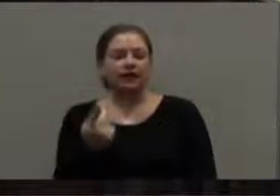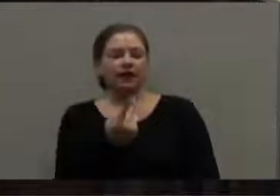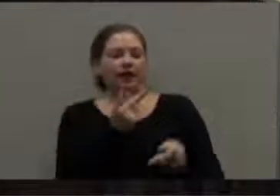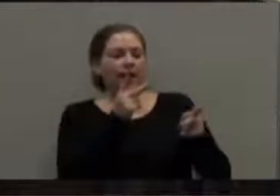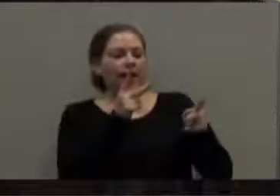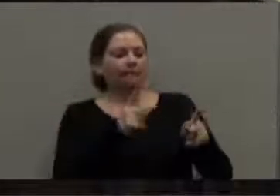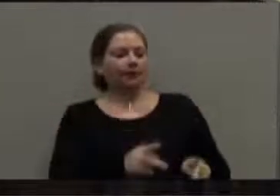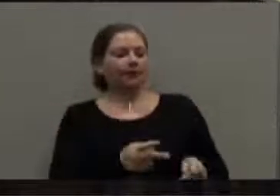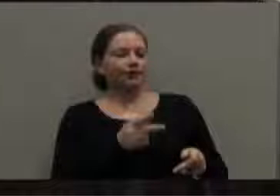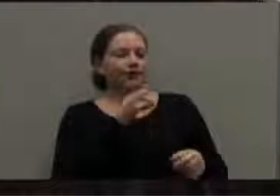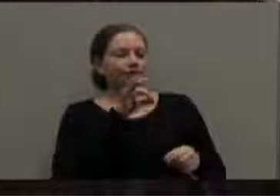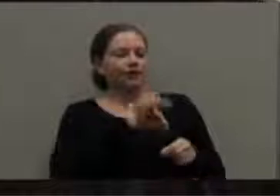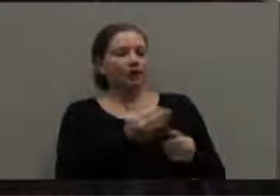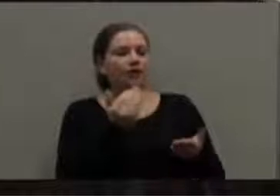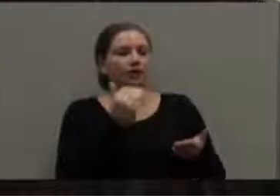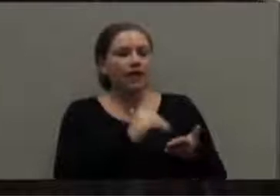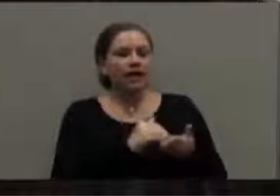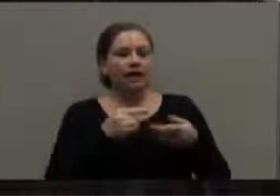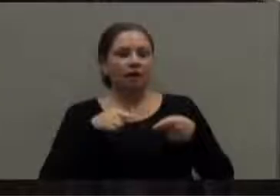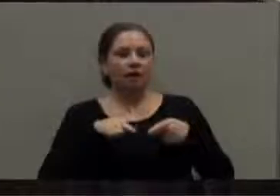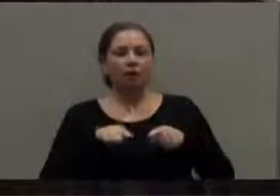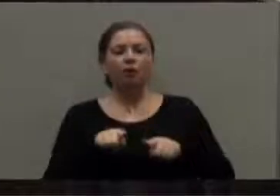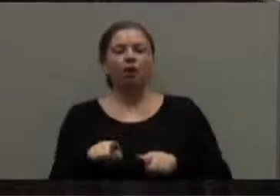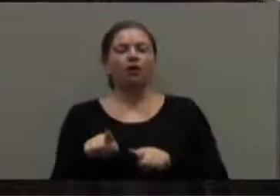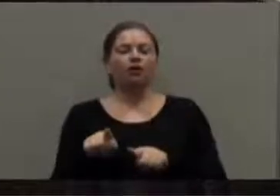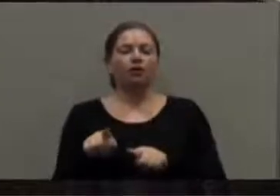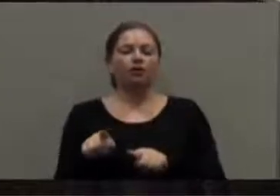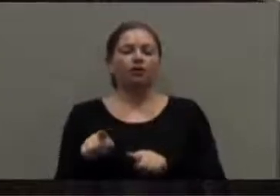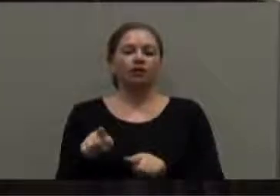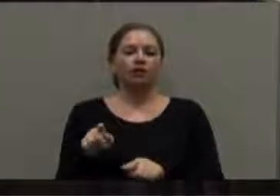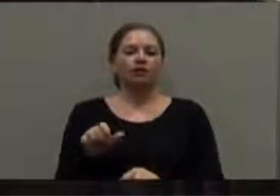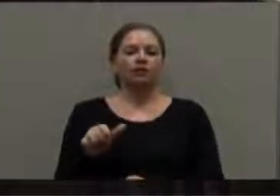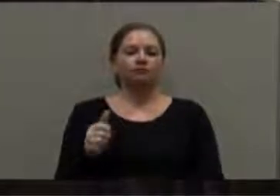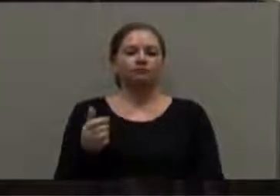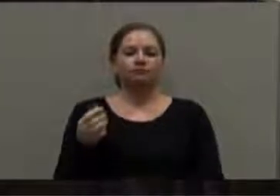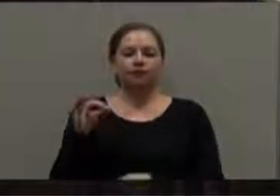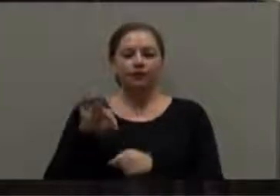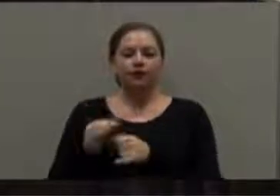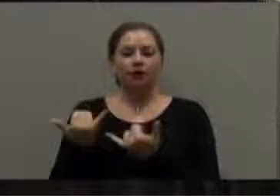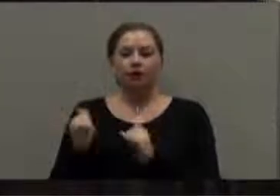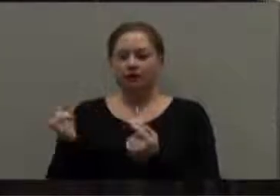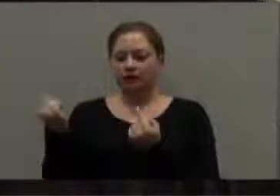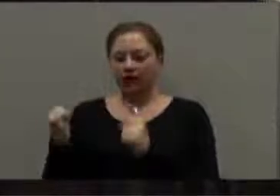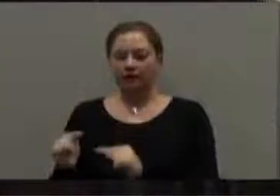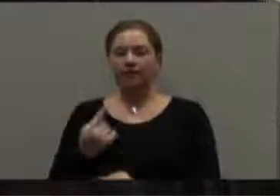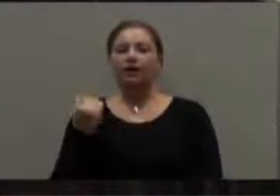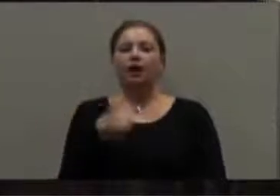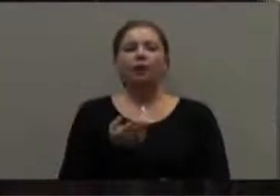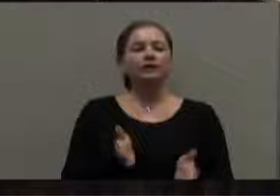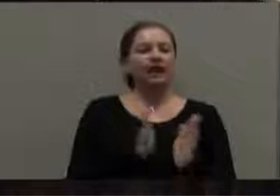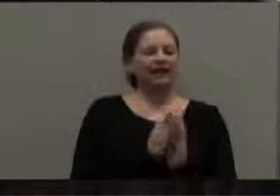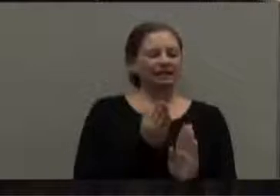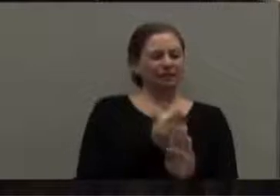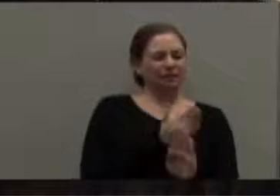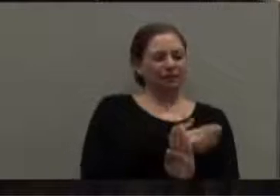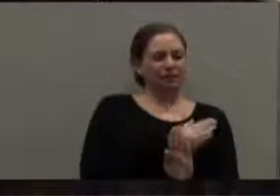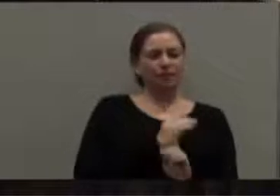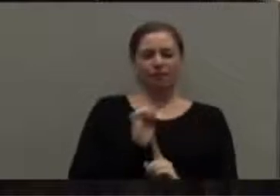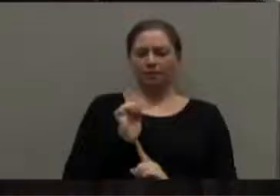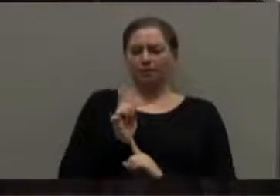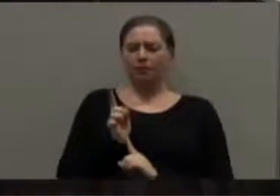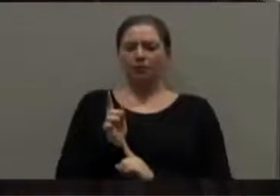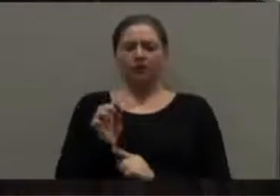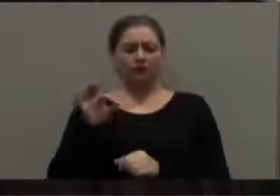was announced or as it was being. They always ask before, but once you start